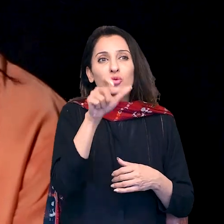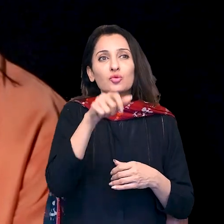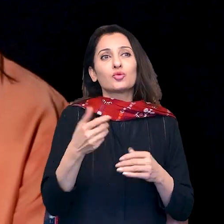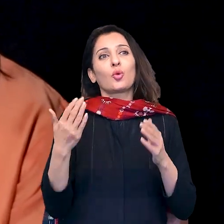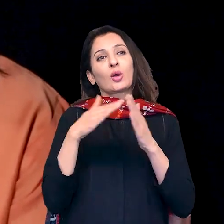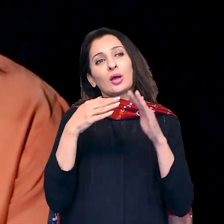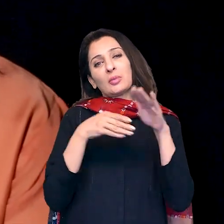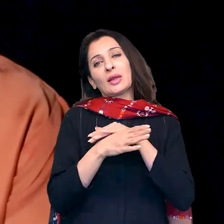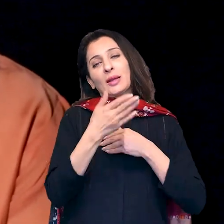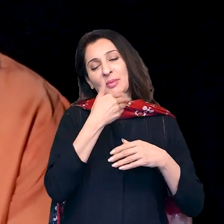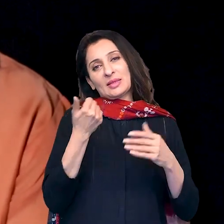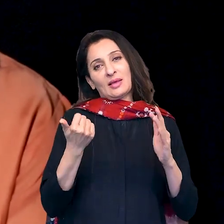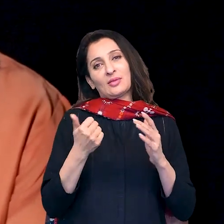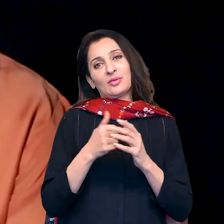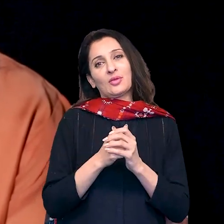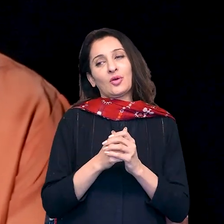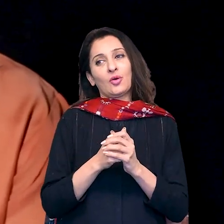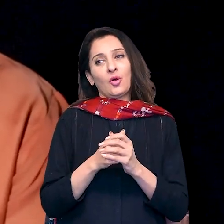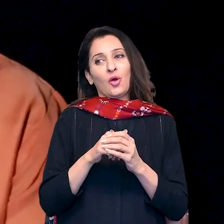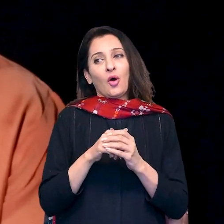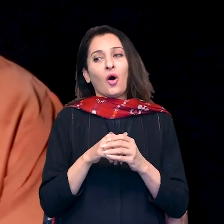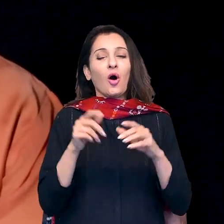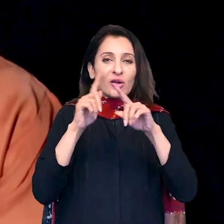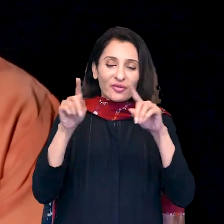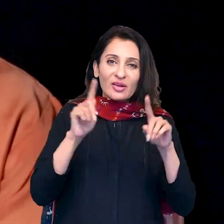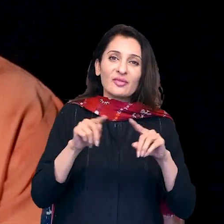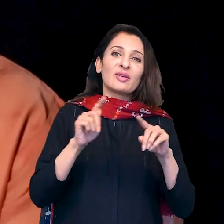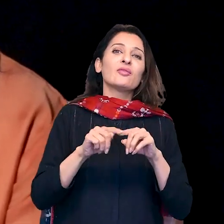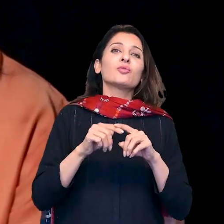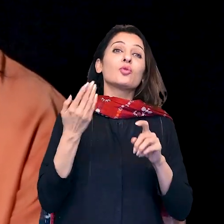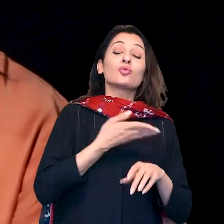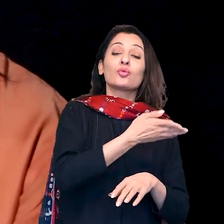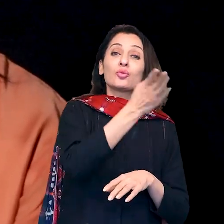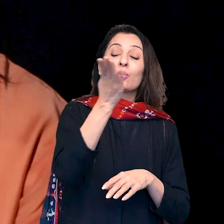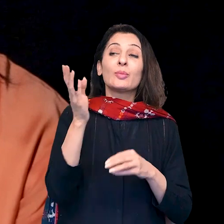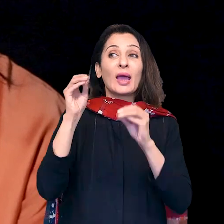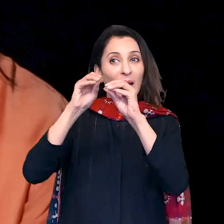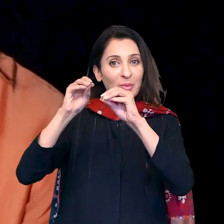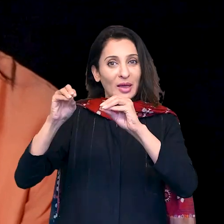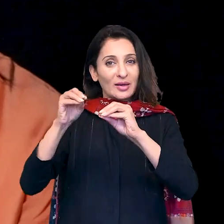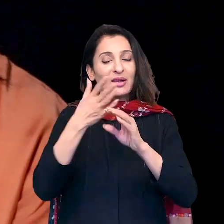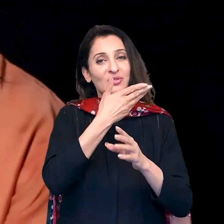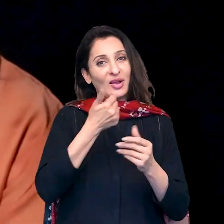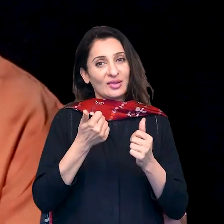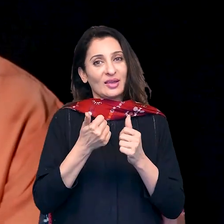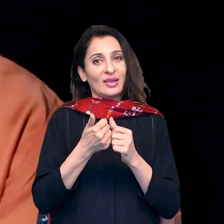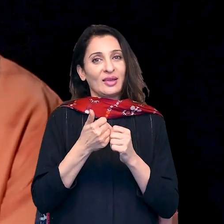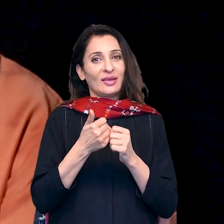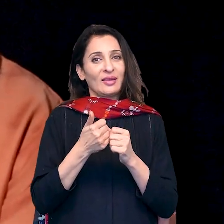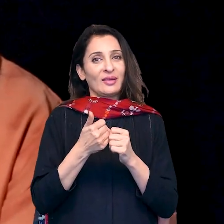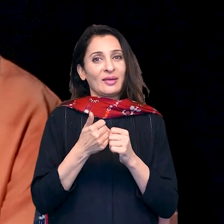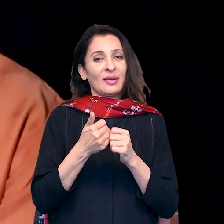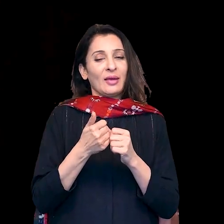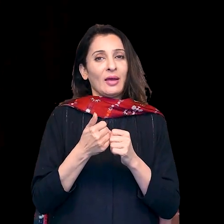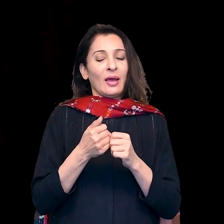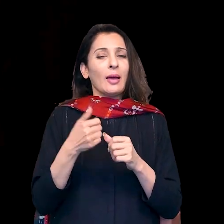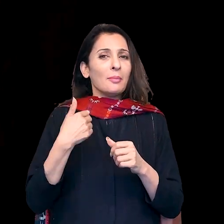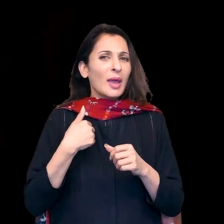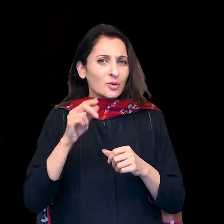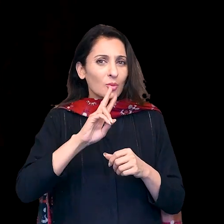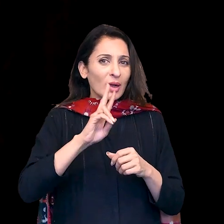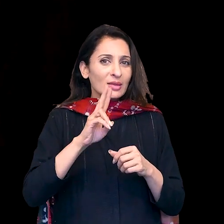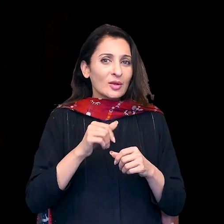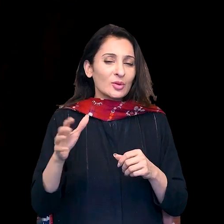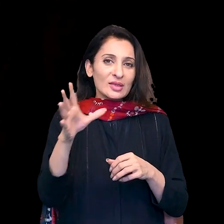stay at home. There are some people who want to invest a lot in their community and their society, and there are some who are introverts. The reason